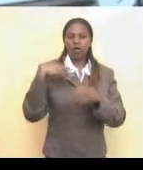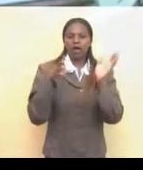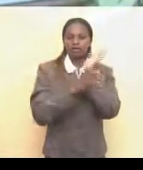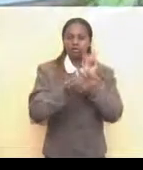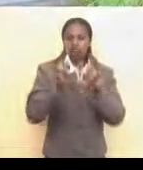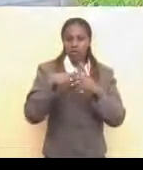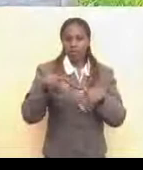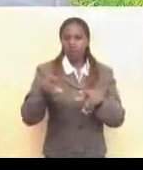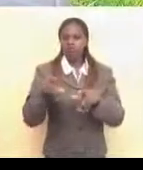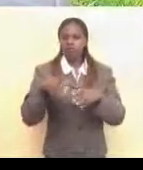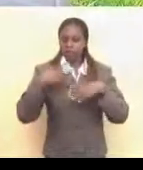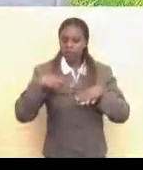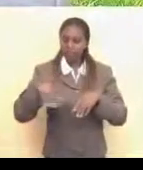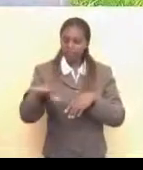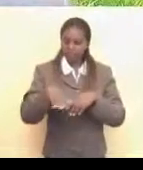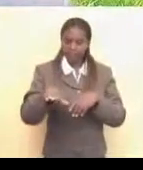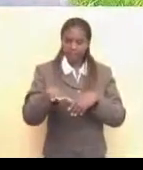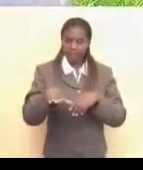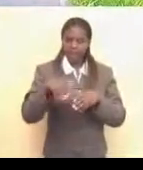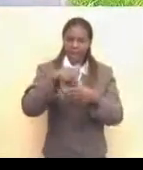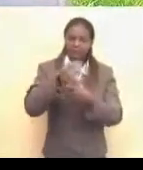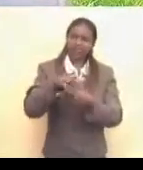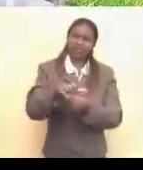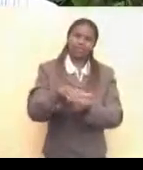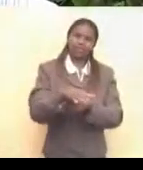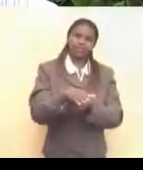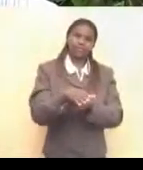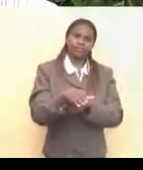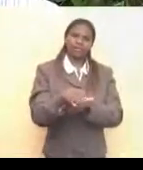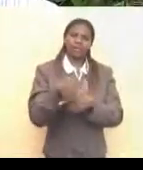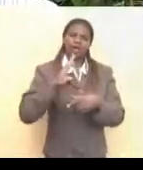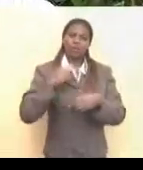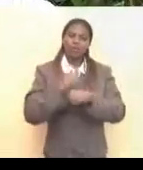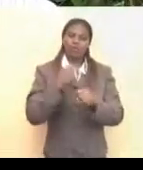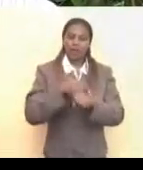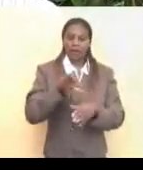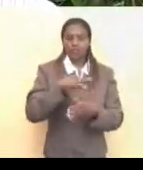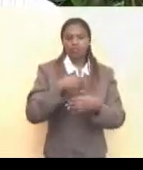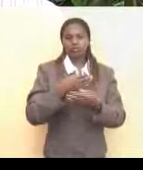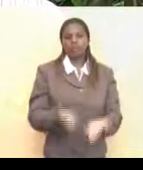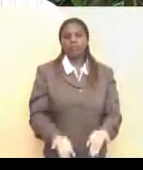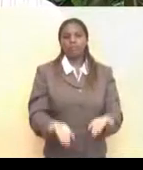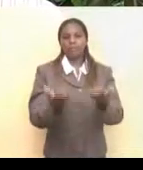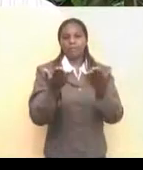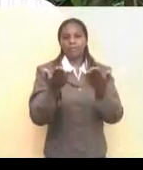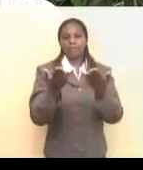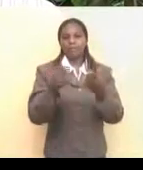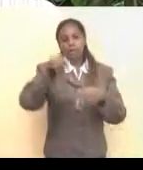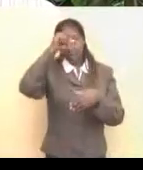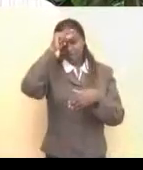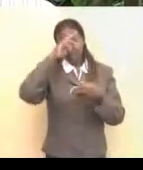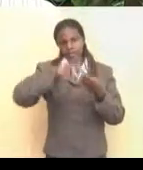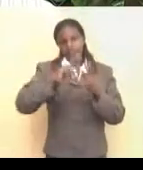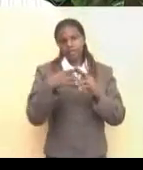accessible to the people out there. Our work is basically to promote